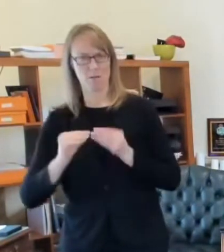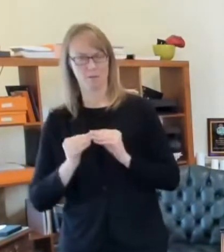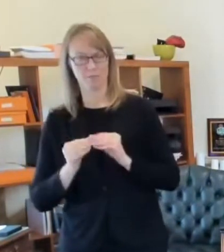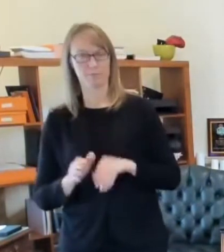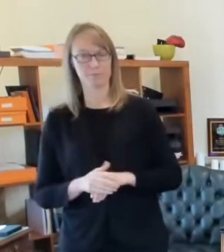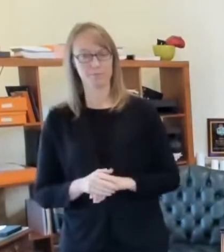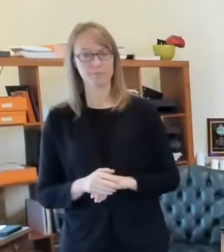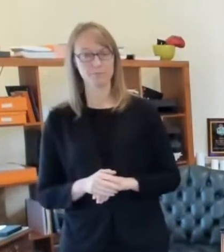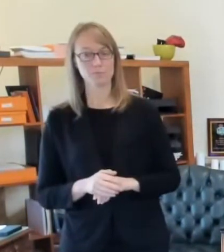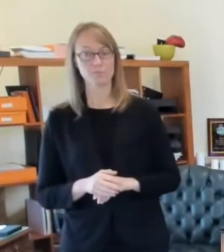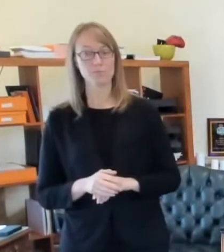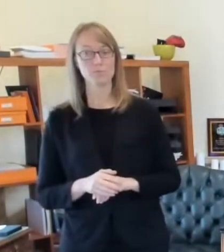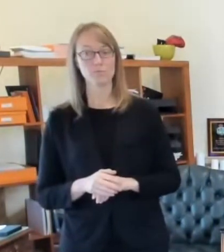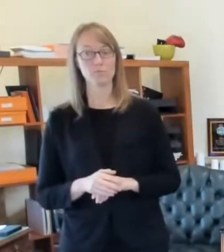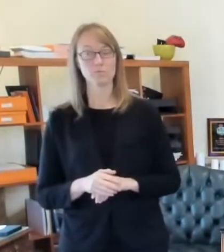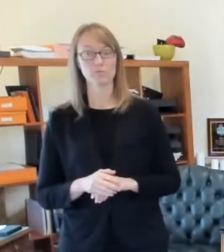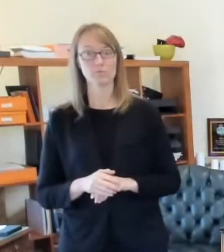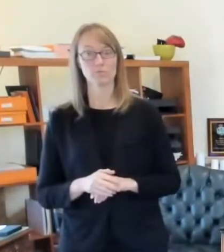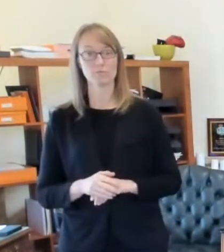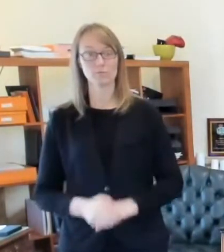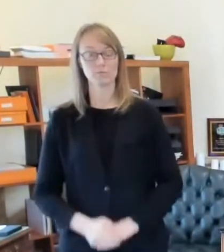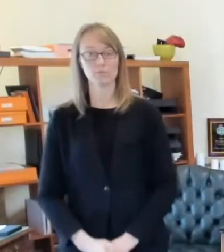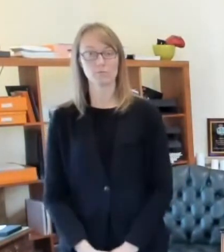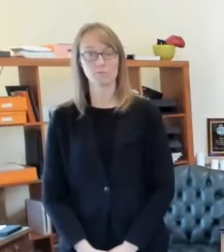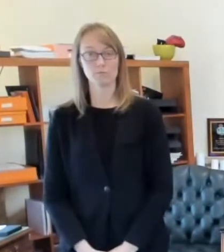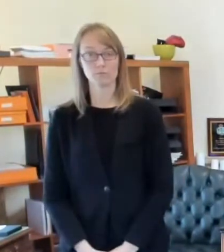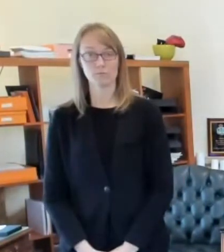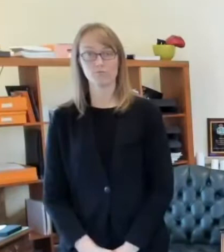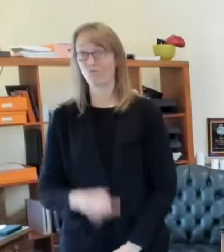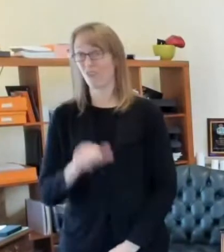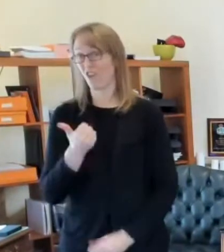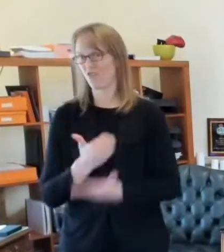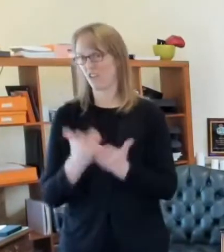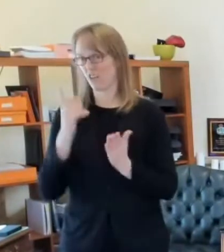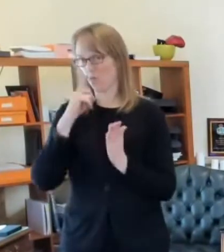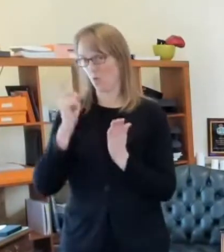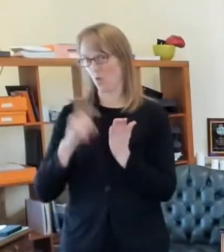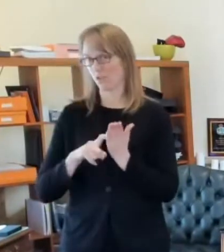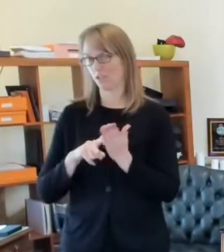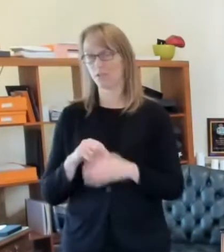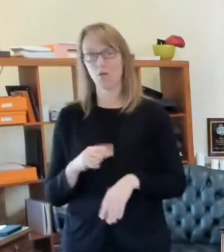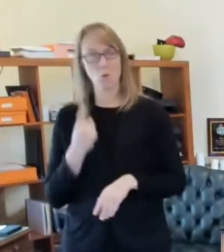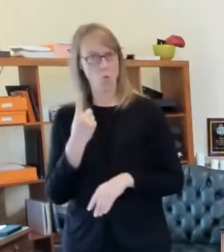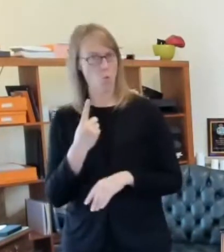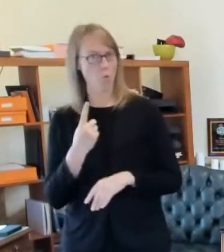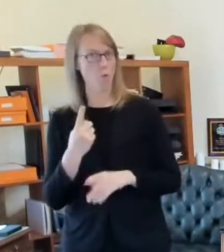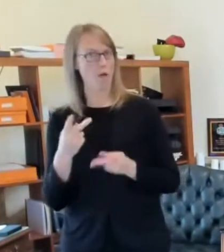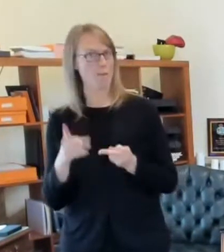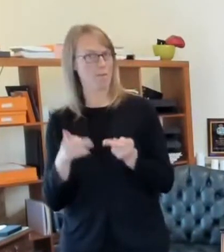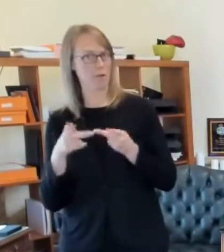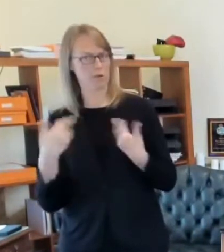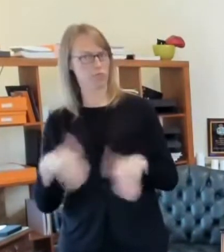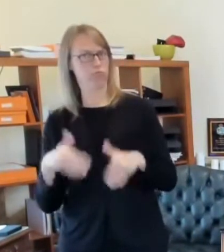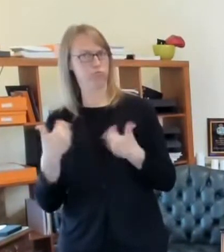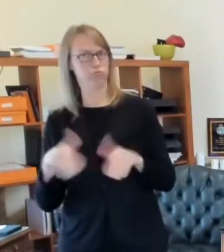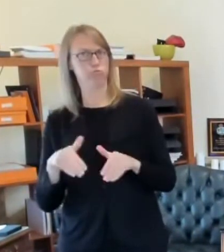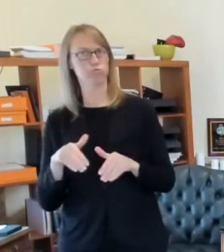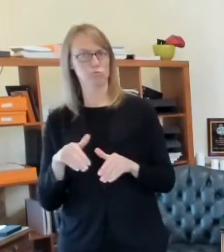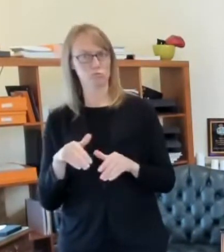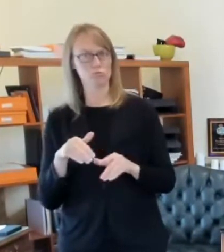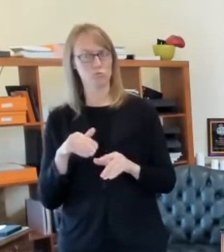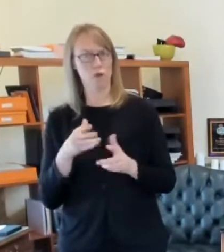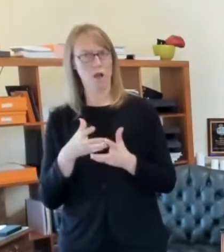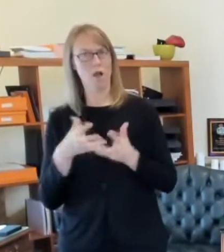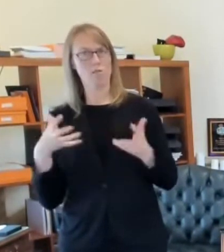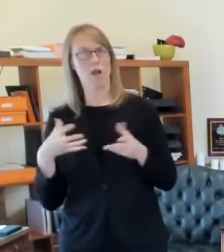up is a pretty bright hotspot in, basically this